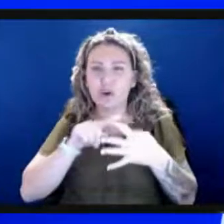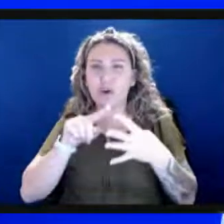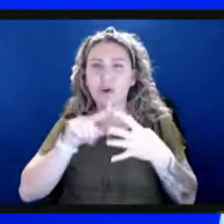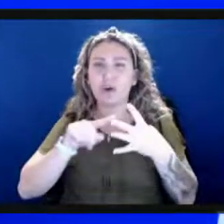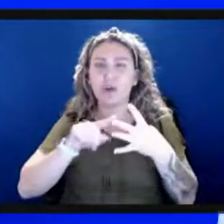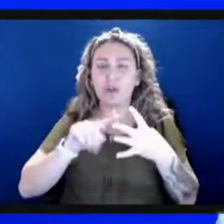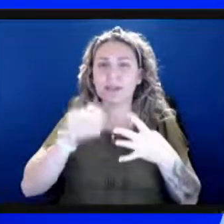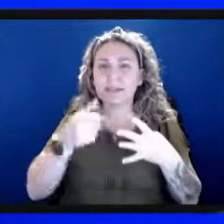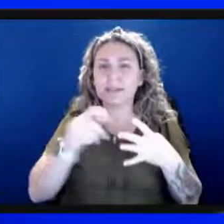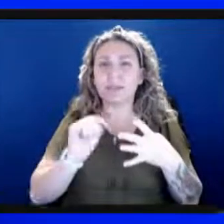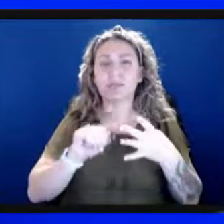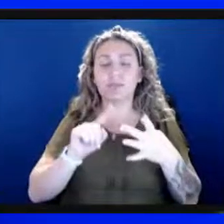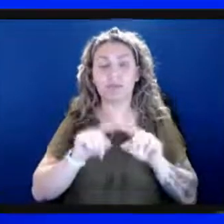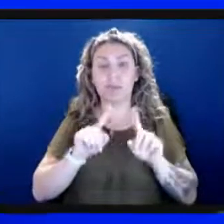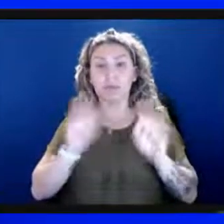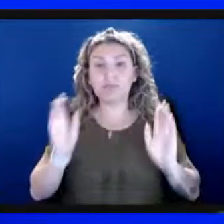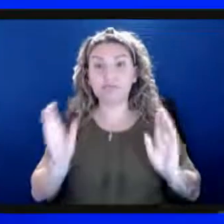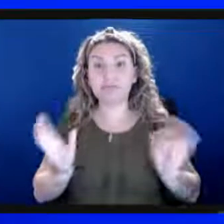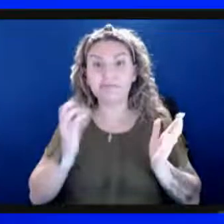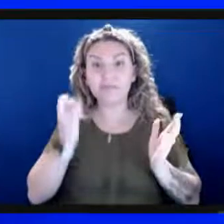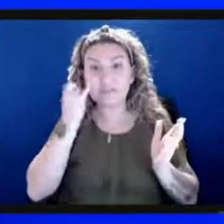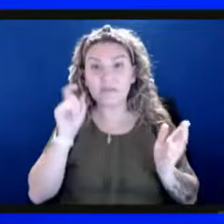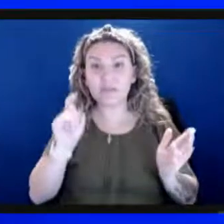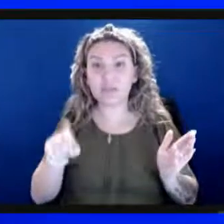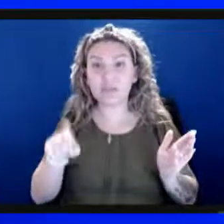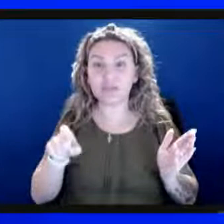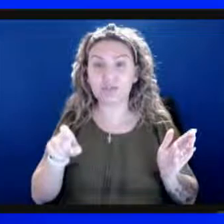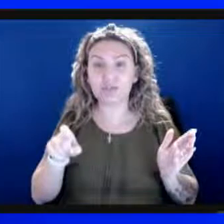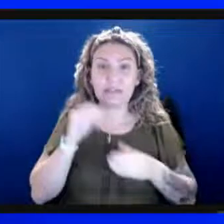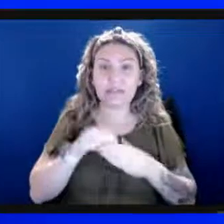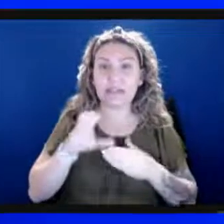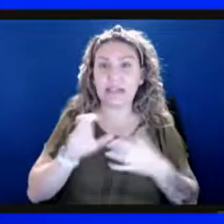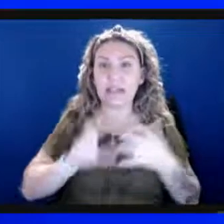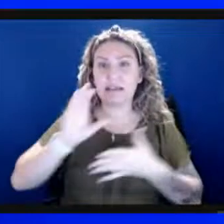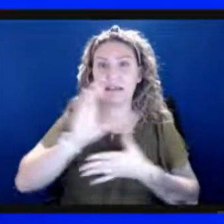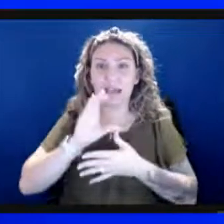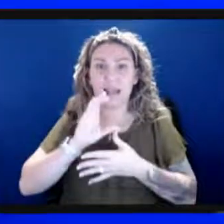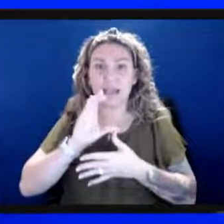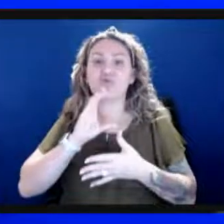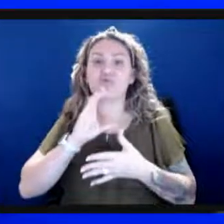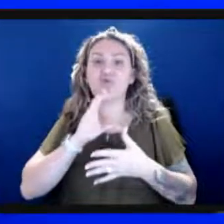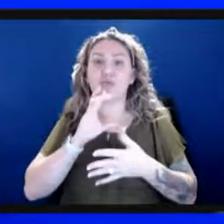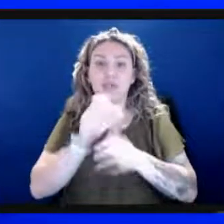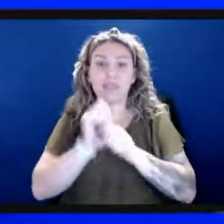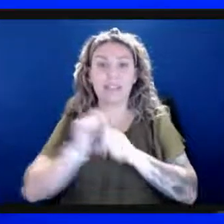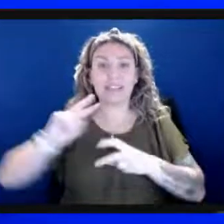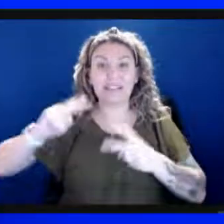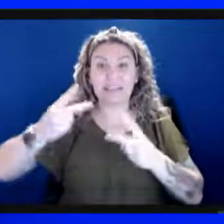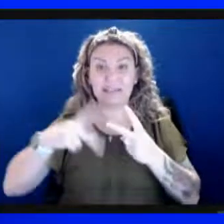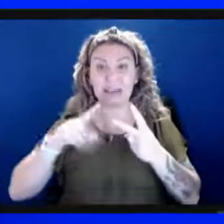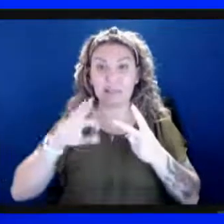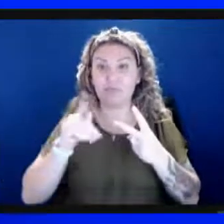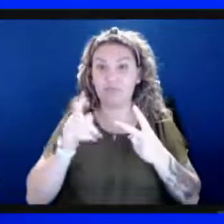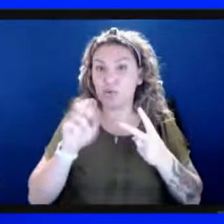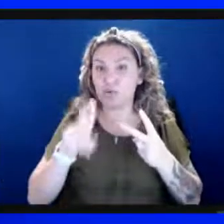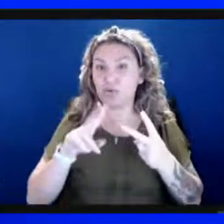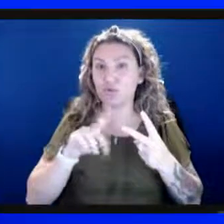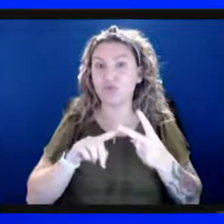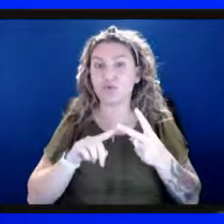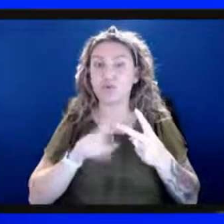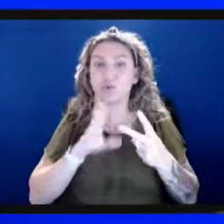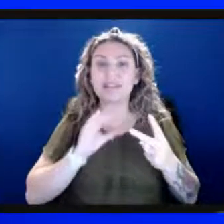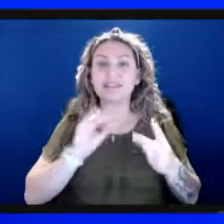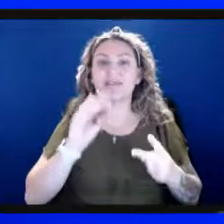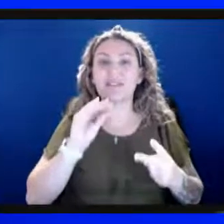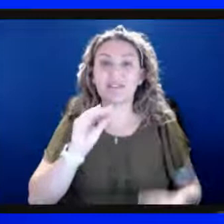fact of if you're in that category of getting that second booster dose, which is 50 and over,